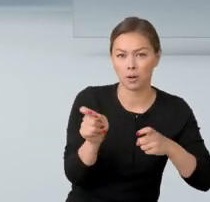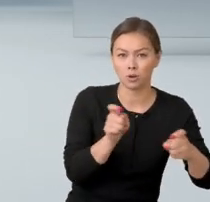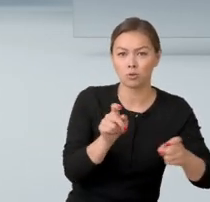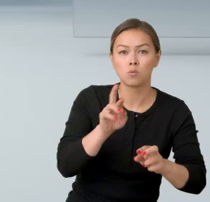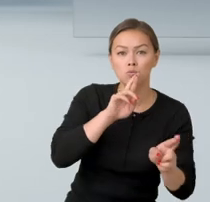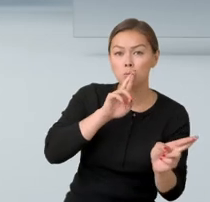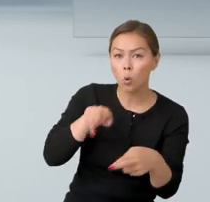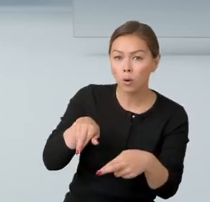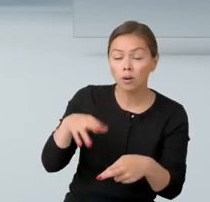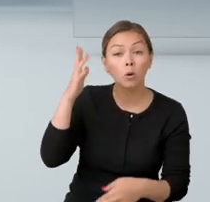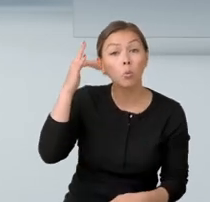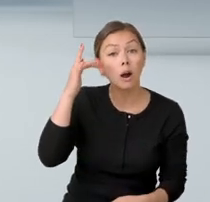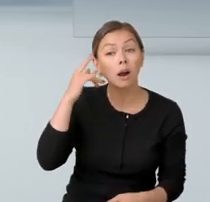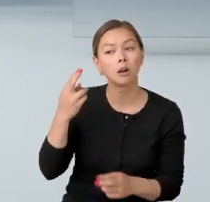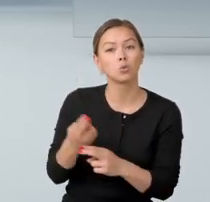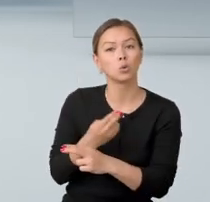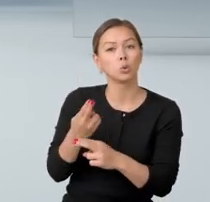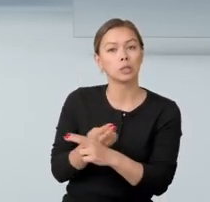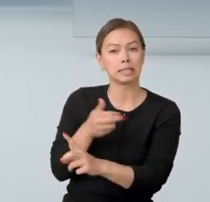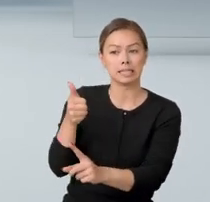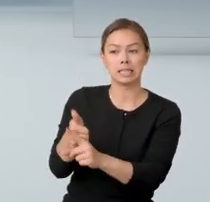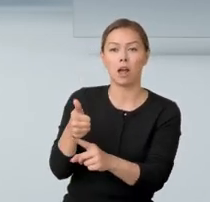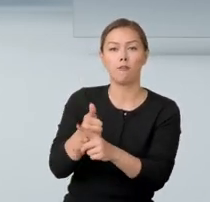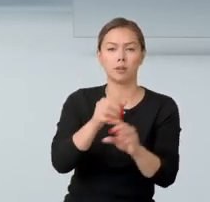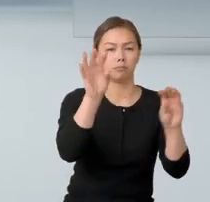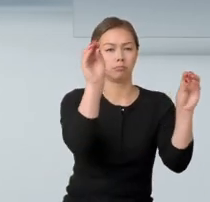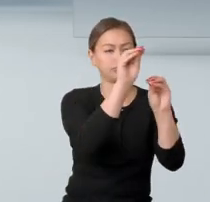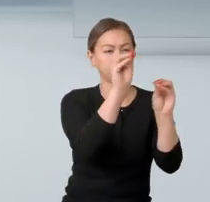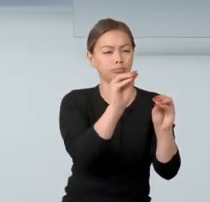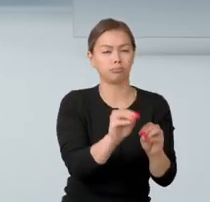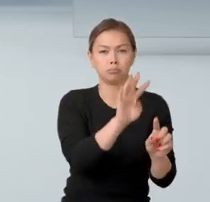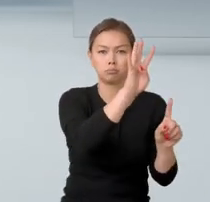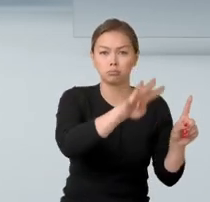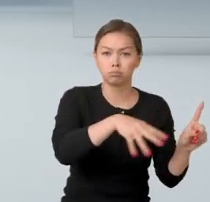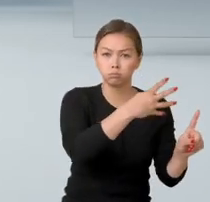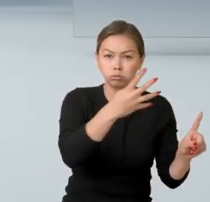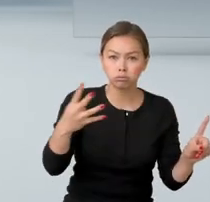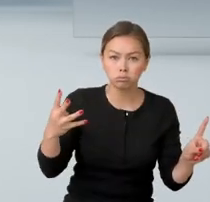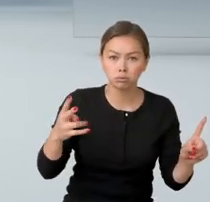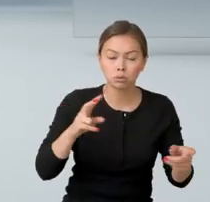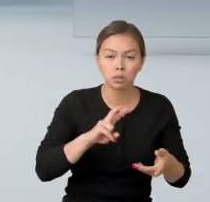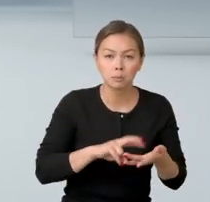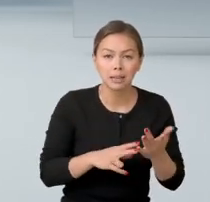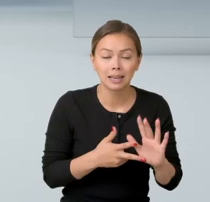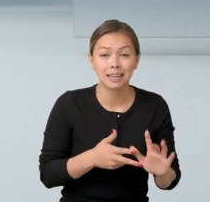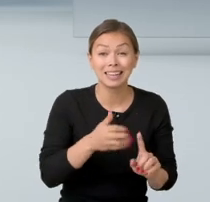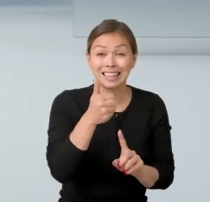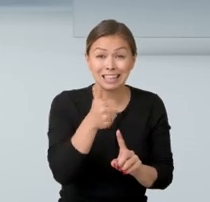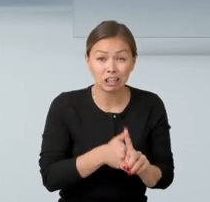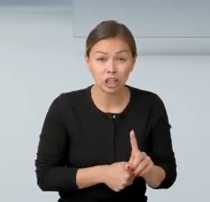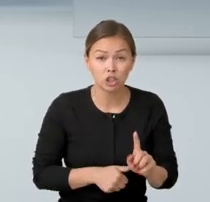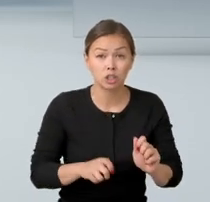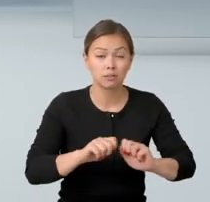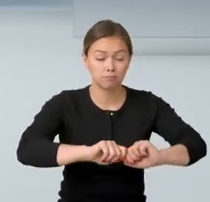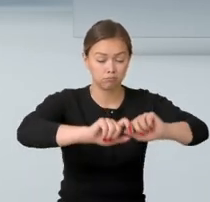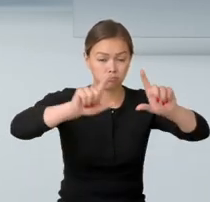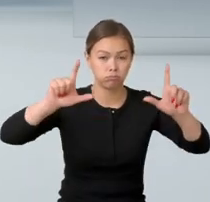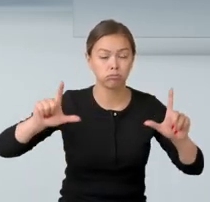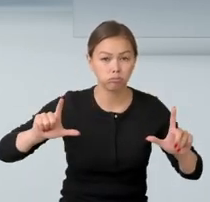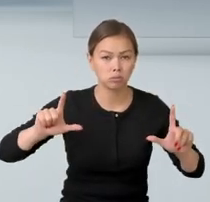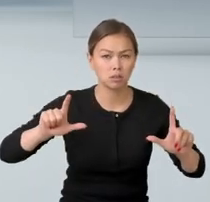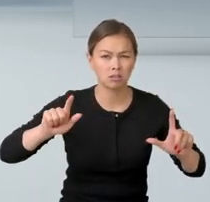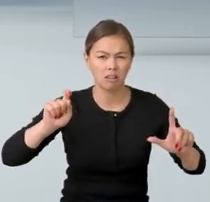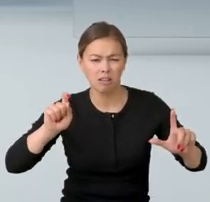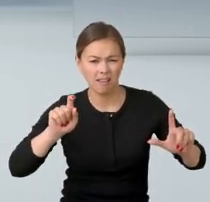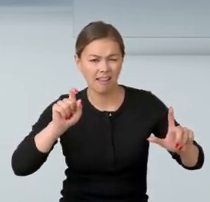about the management report because they were using manual spreadsheets to get those reports and they every time they have